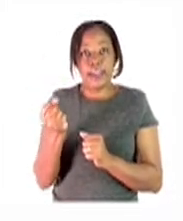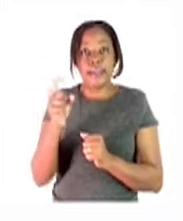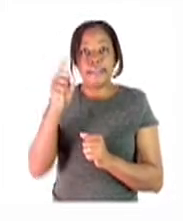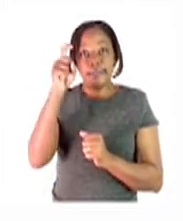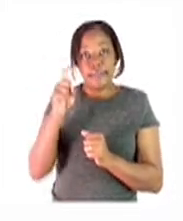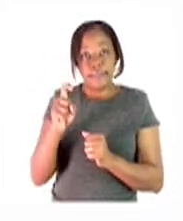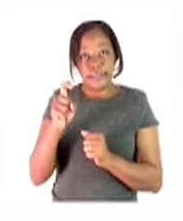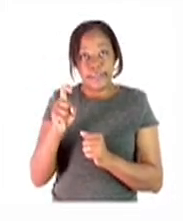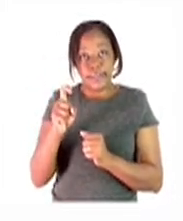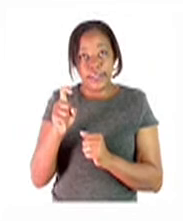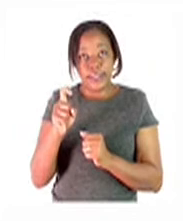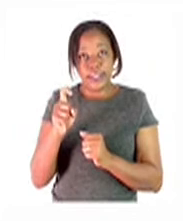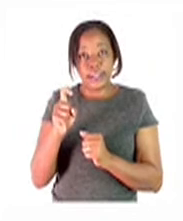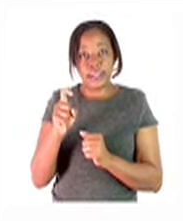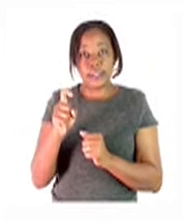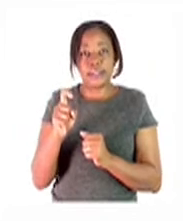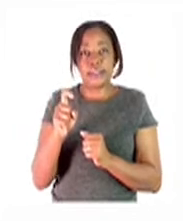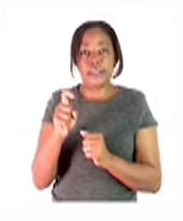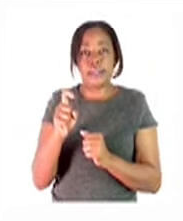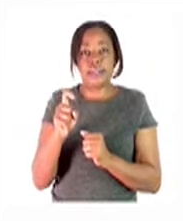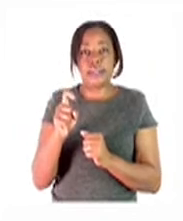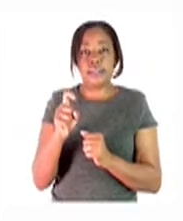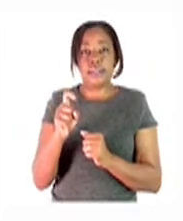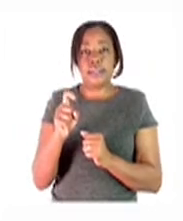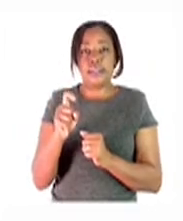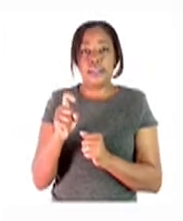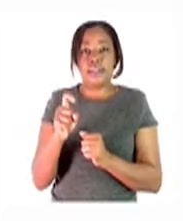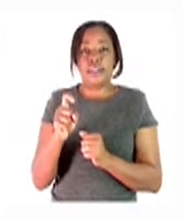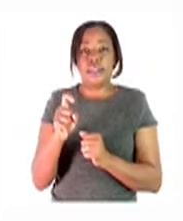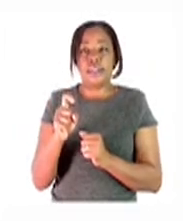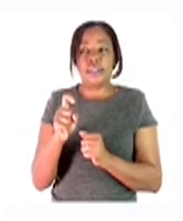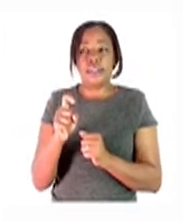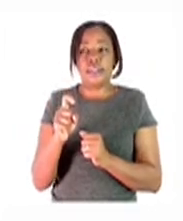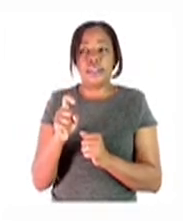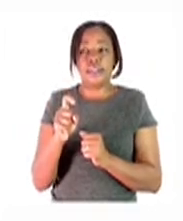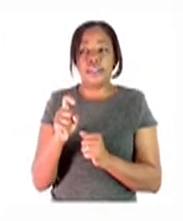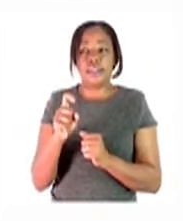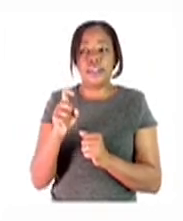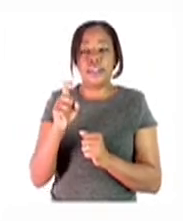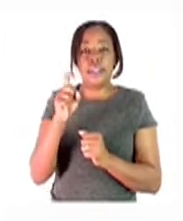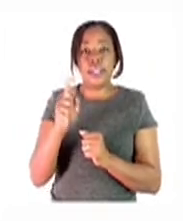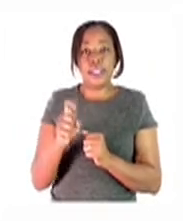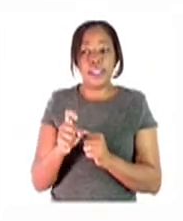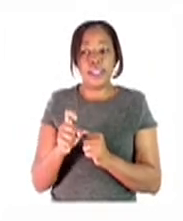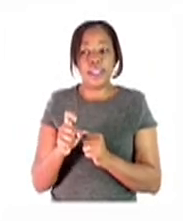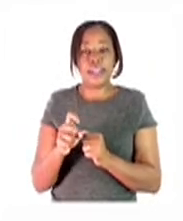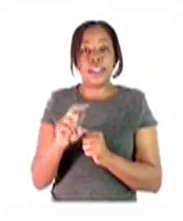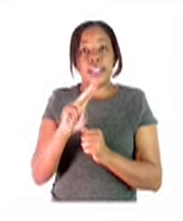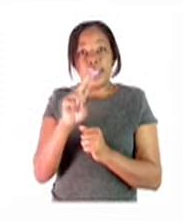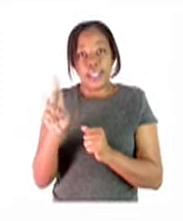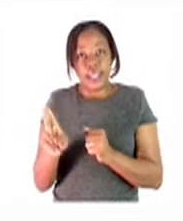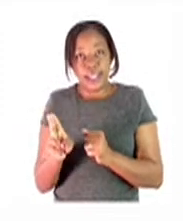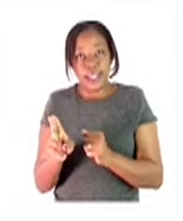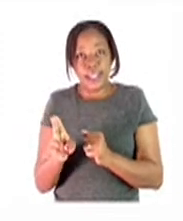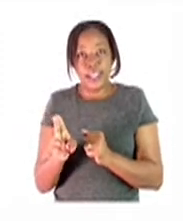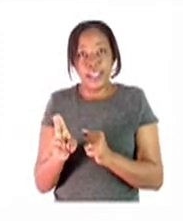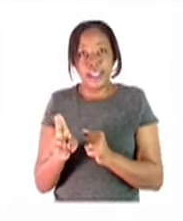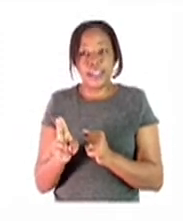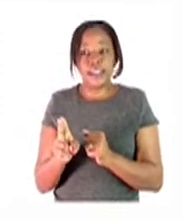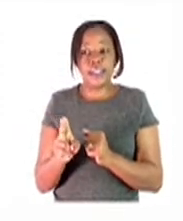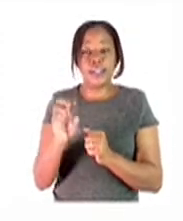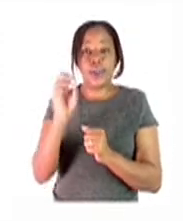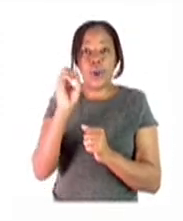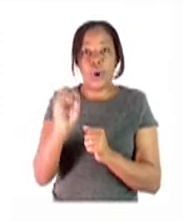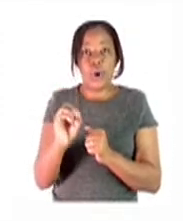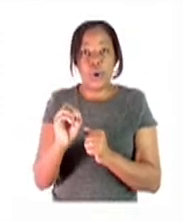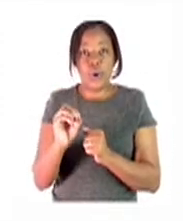with a H, and with a O, we have to first add an E before